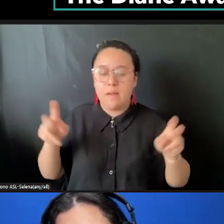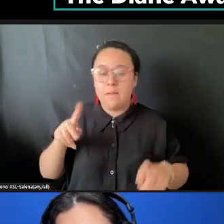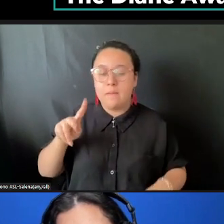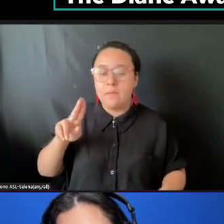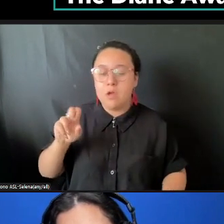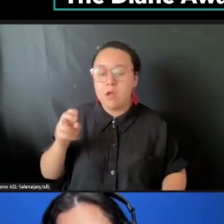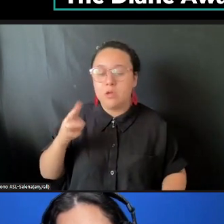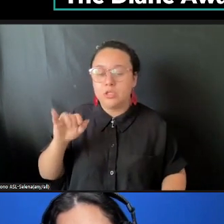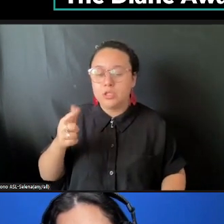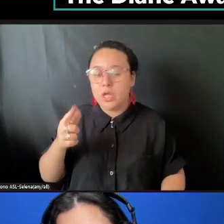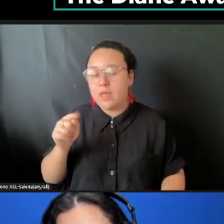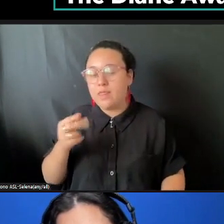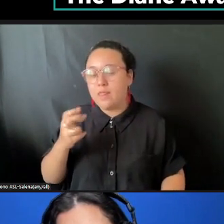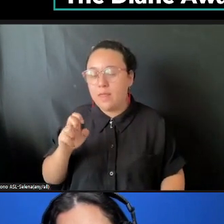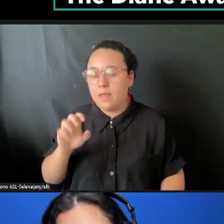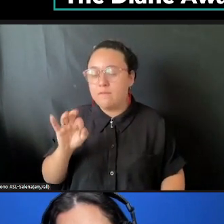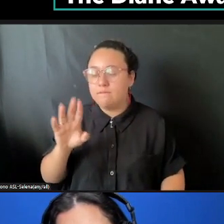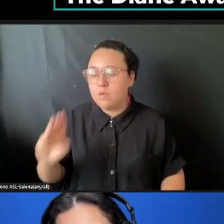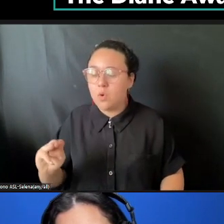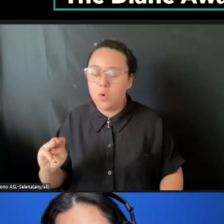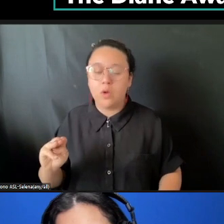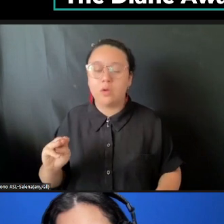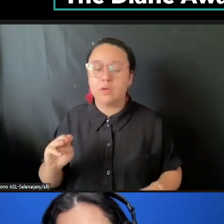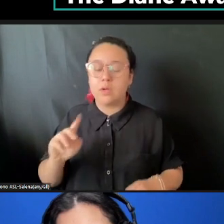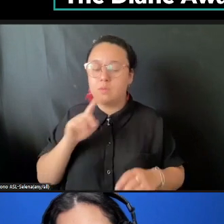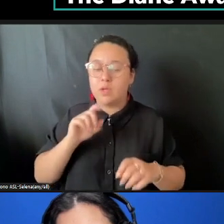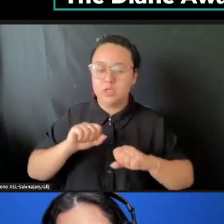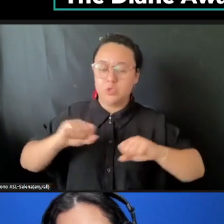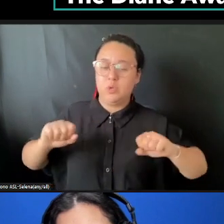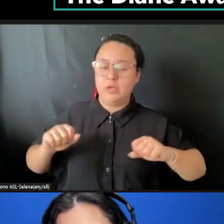the lineage of the theater legacy,